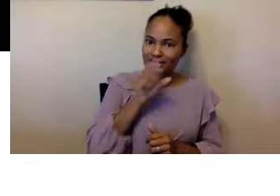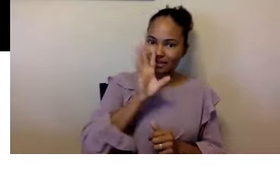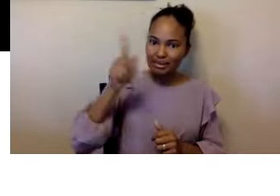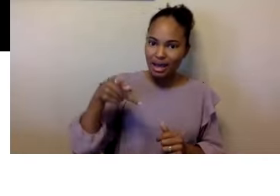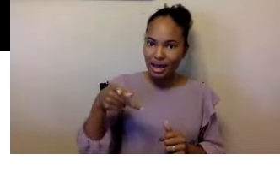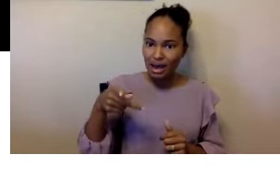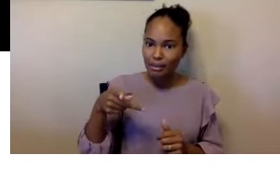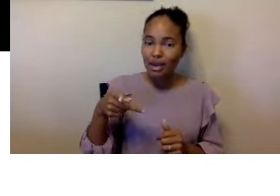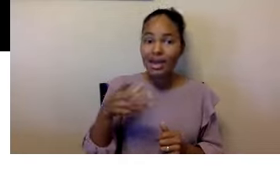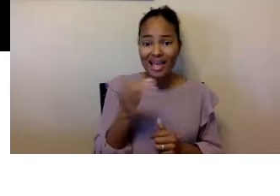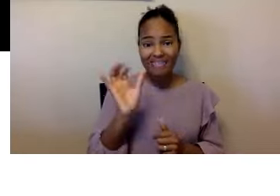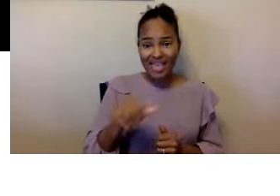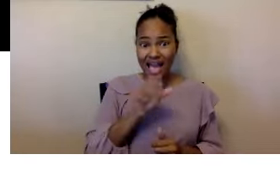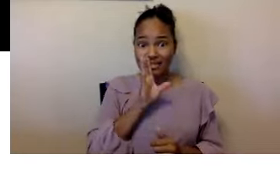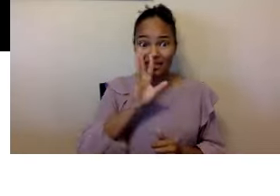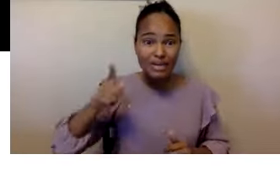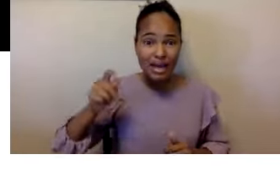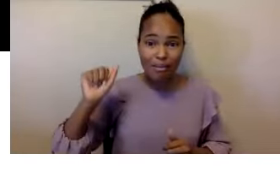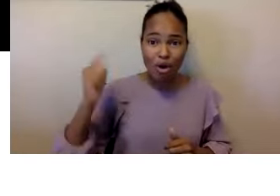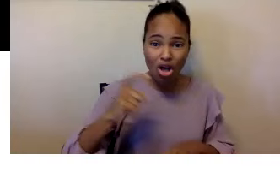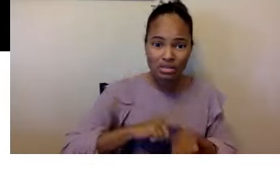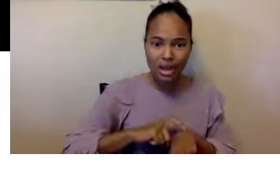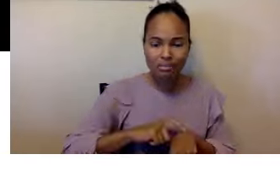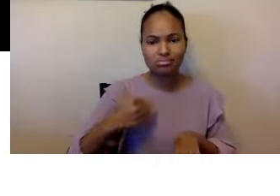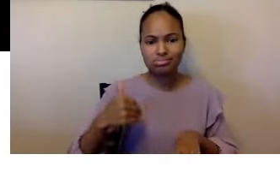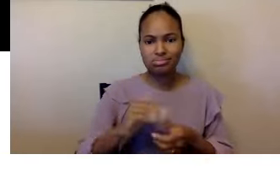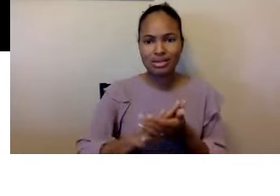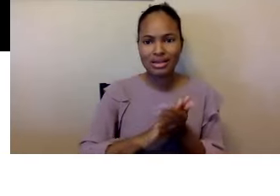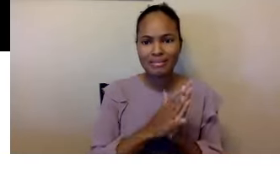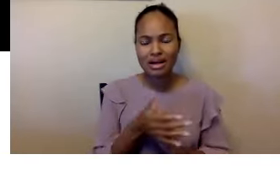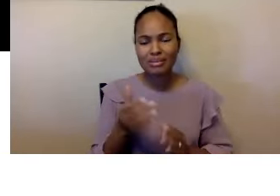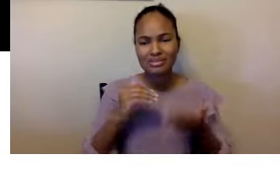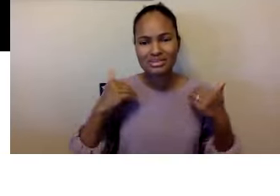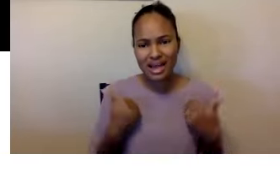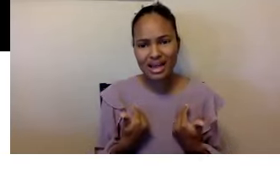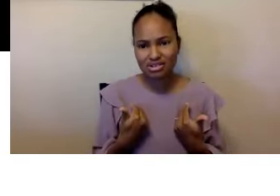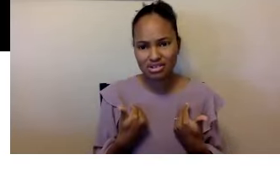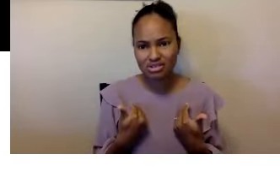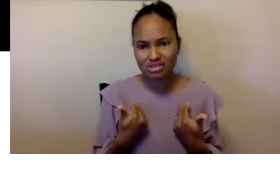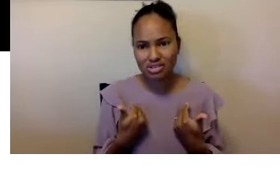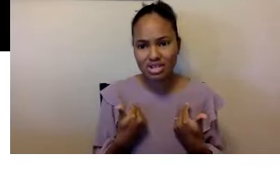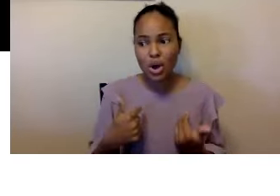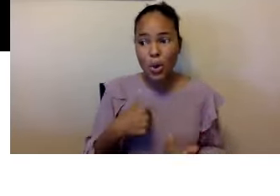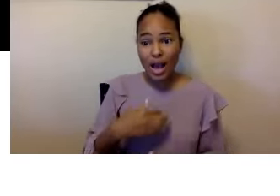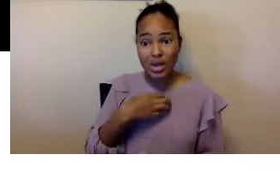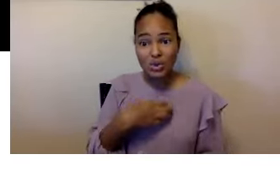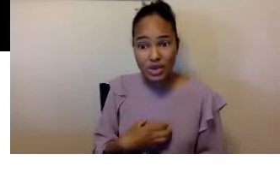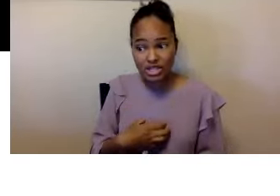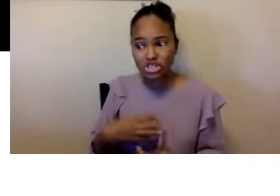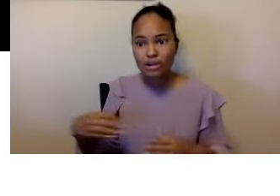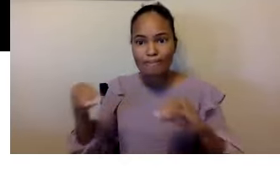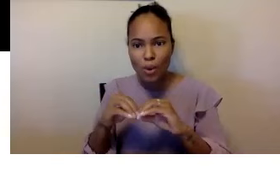It gets tiresome. And I wish we could raise the voices of